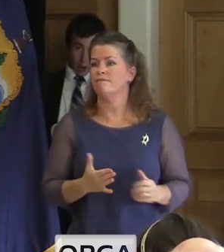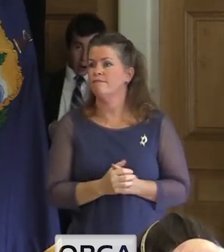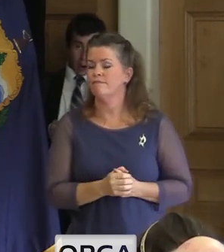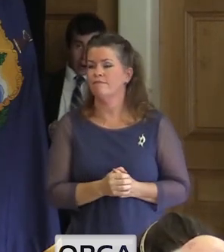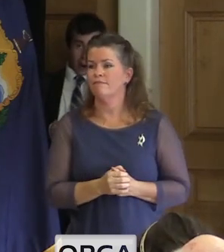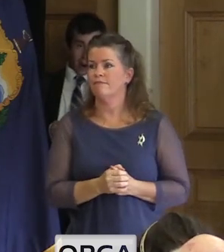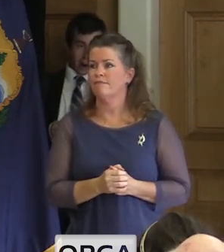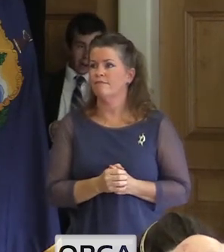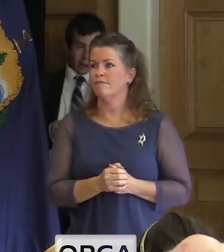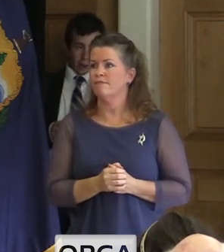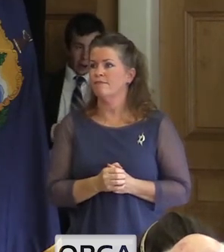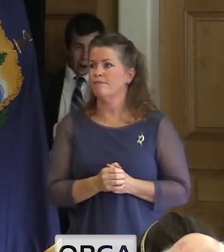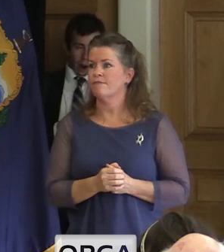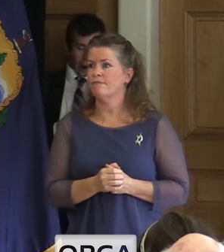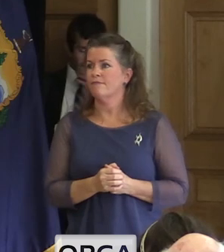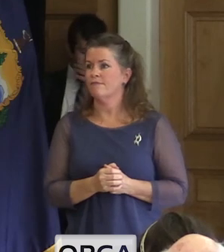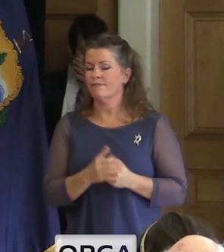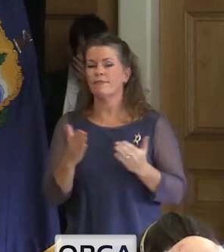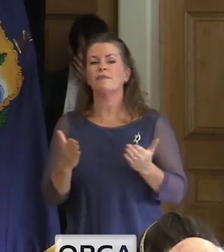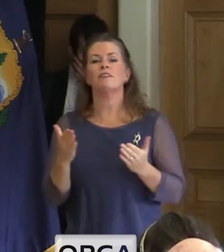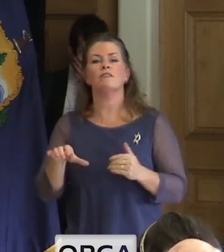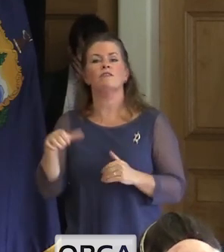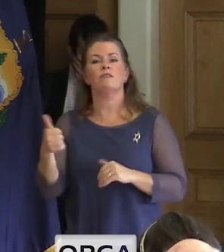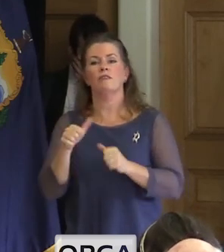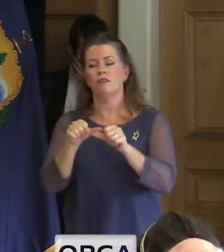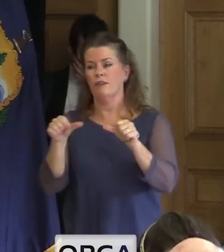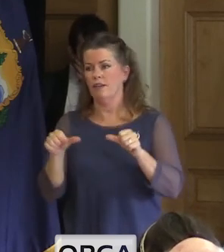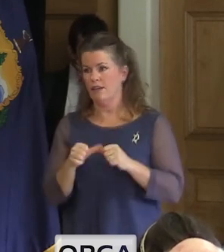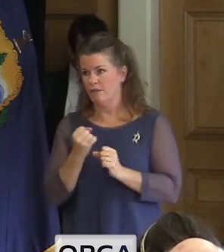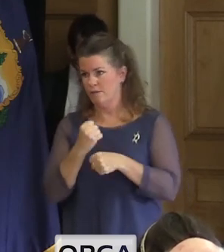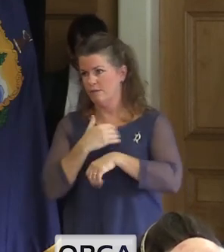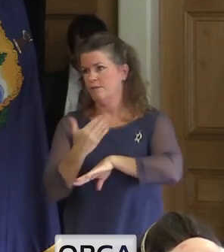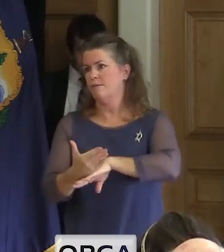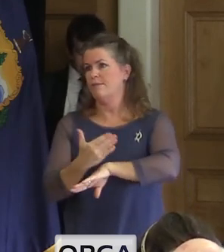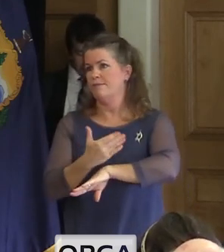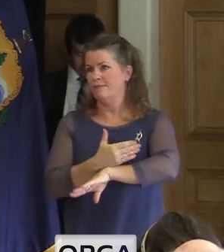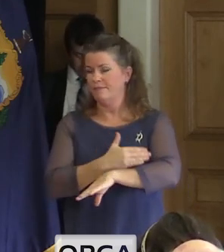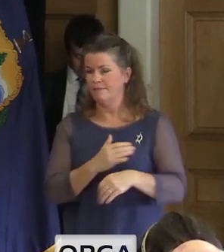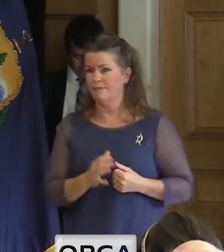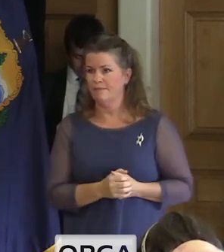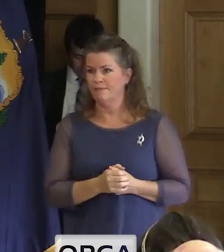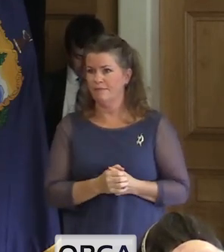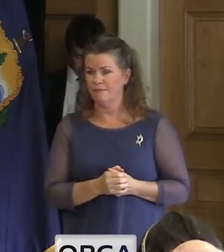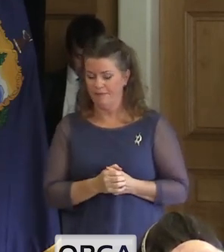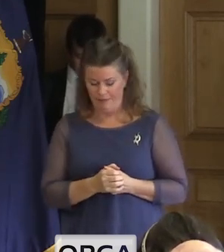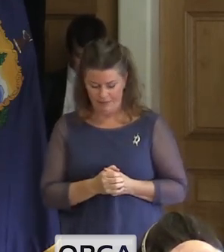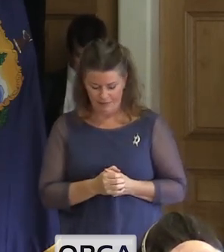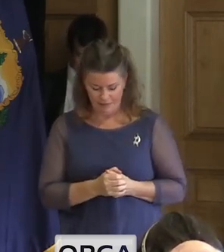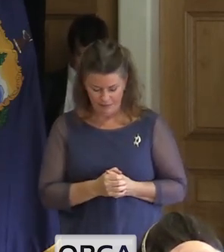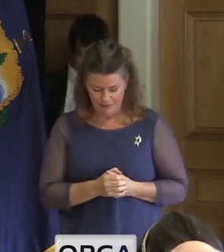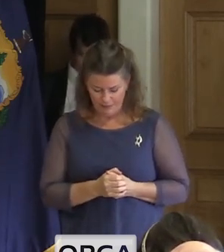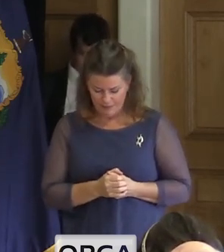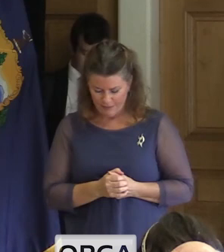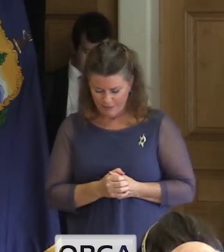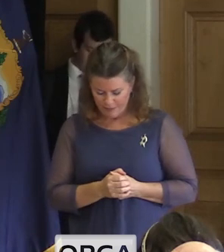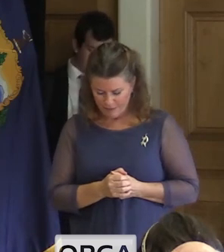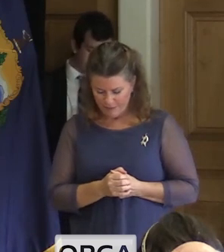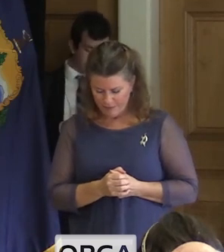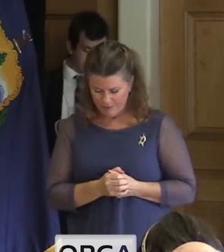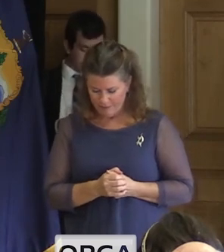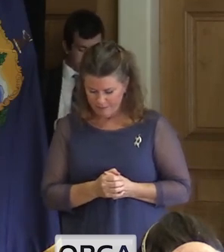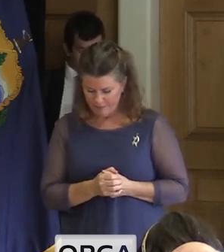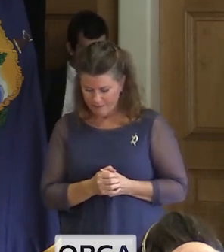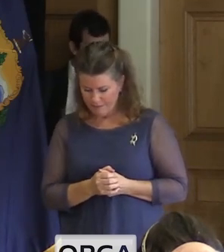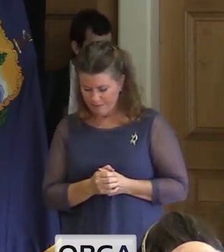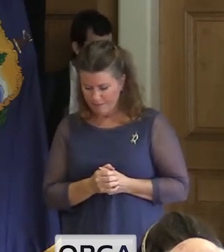area where we're making some progress. And maybe this is an issue just of unbelievable importance, because it has to do with the future of our